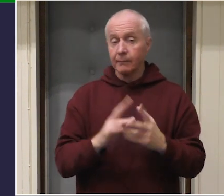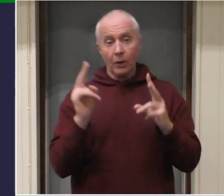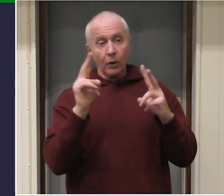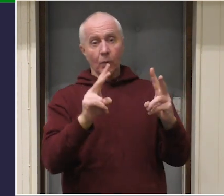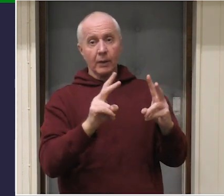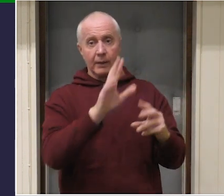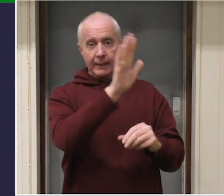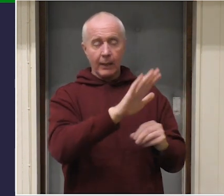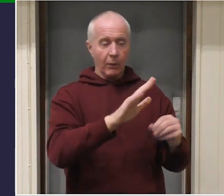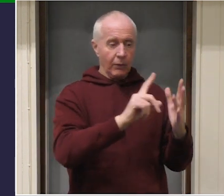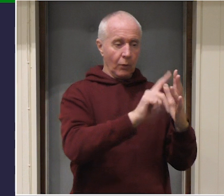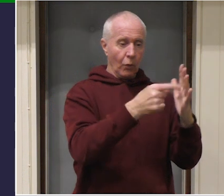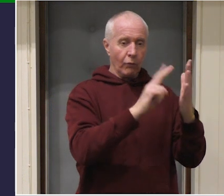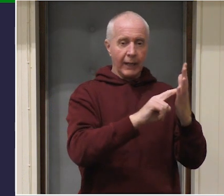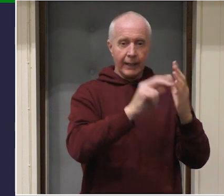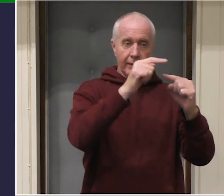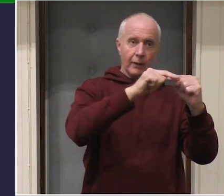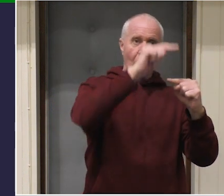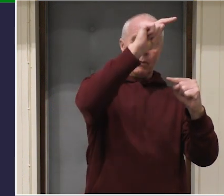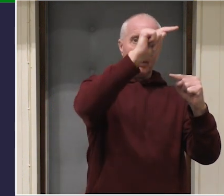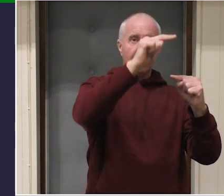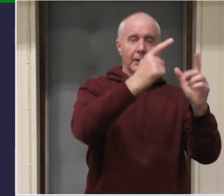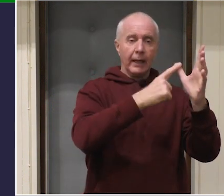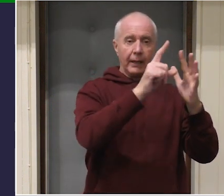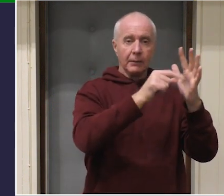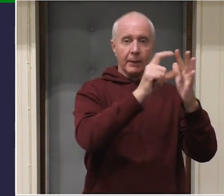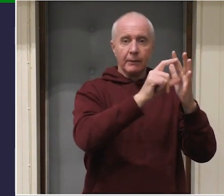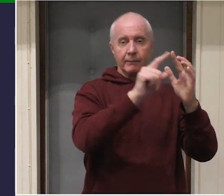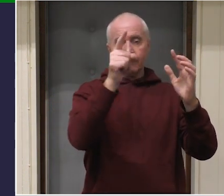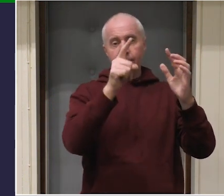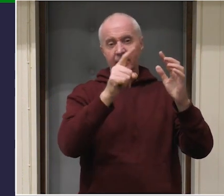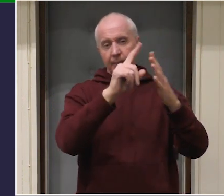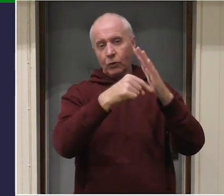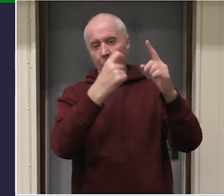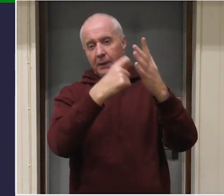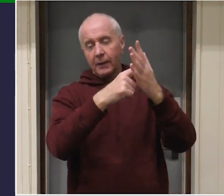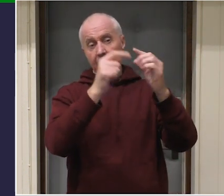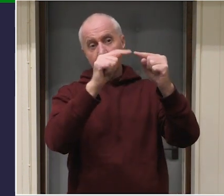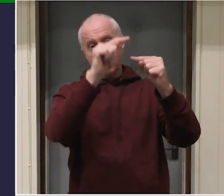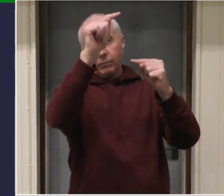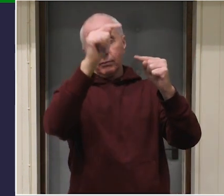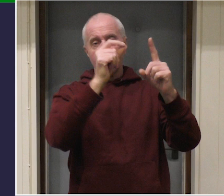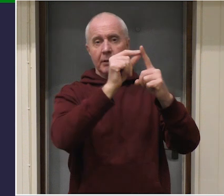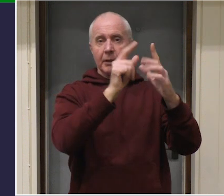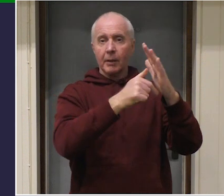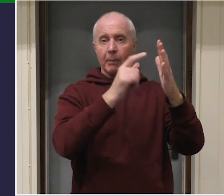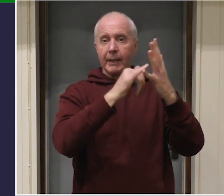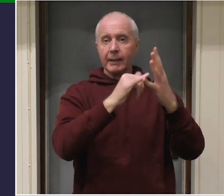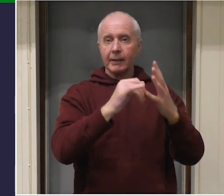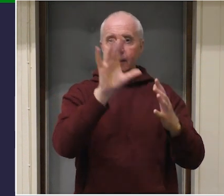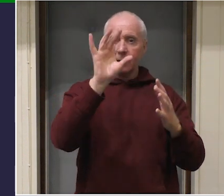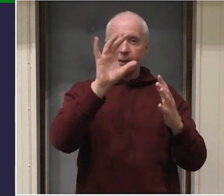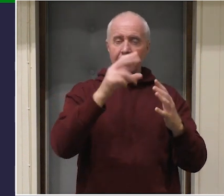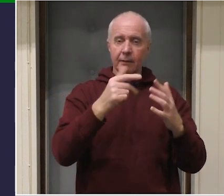find Orion, go up, there'll be a bright star called Aldebaran. Jupiter's there right now. Up a bit further, the Pleiades is a set of 7 bright